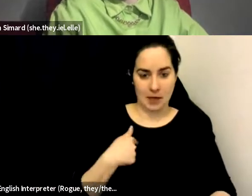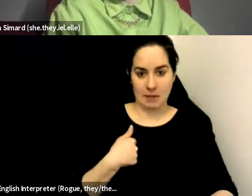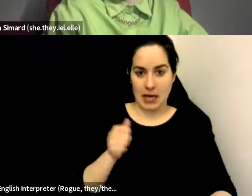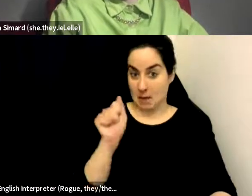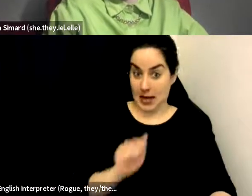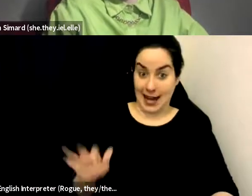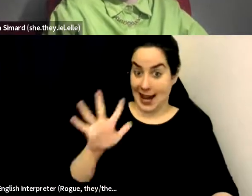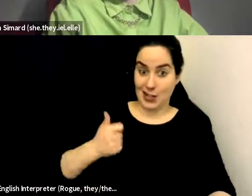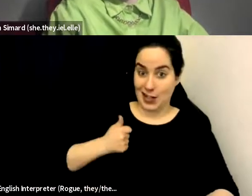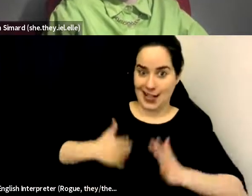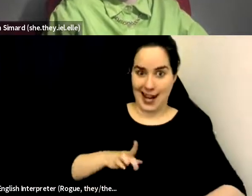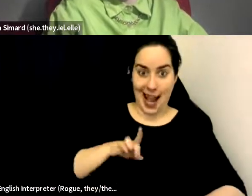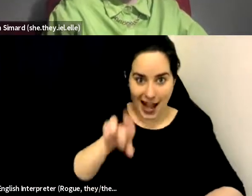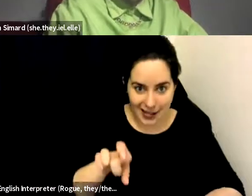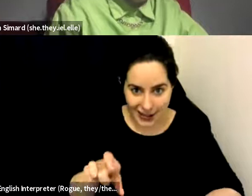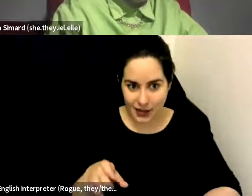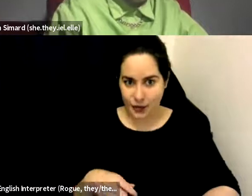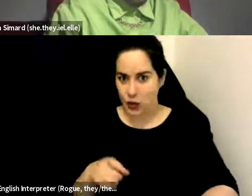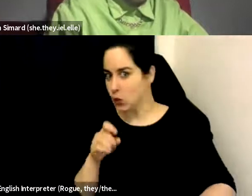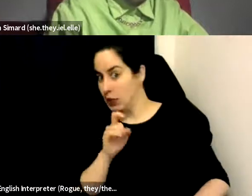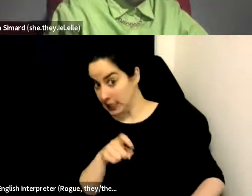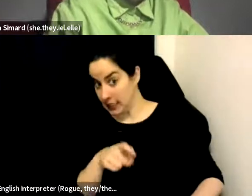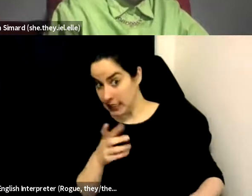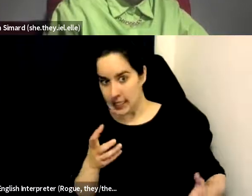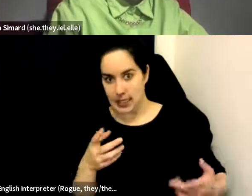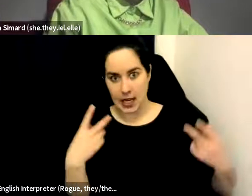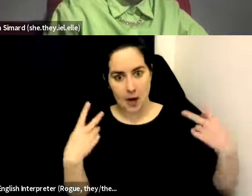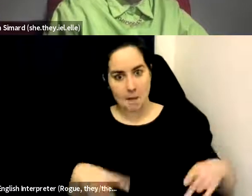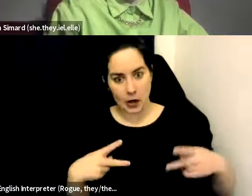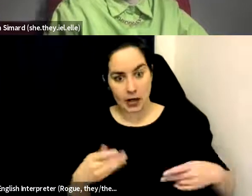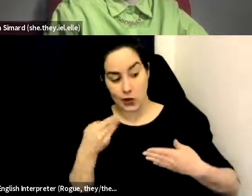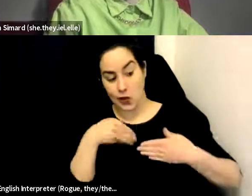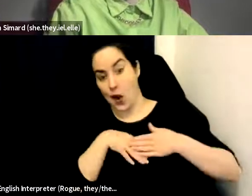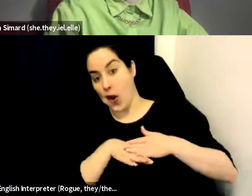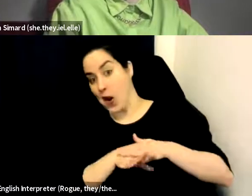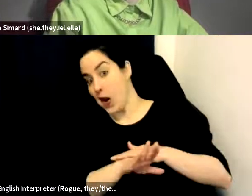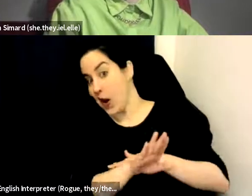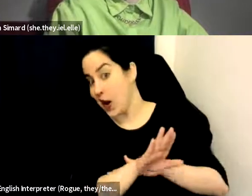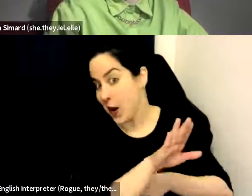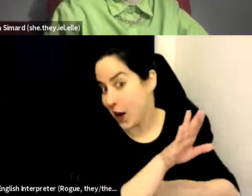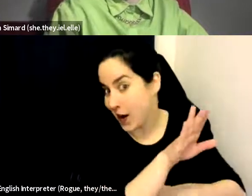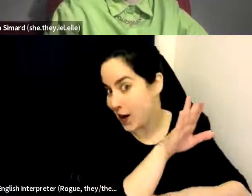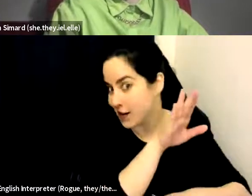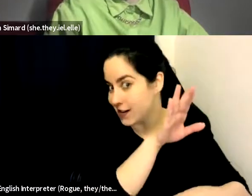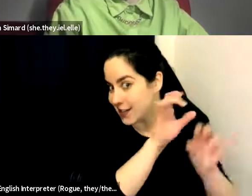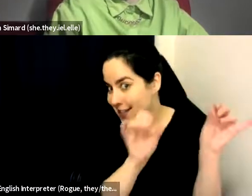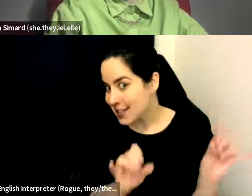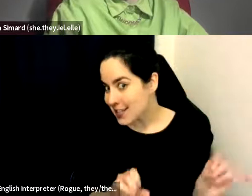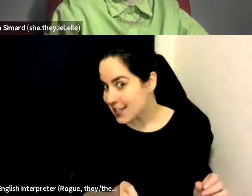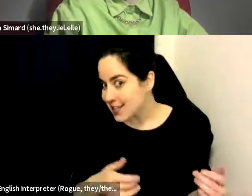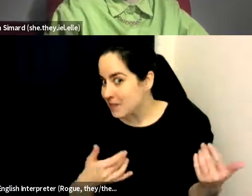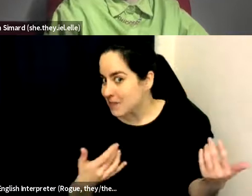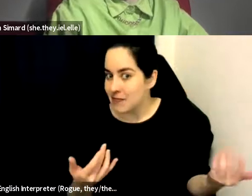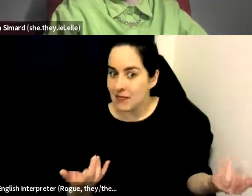asking you this question, you know, is there a coming out party needed? Like, can we like just slide into this sort of situation?